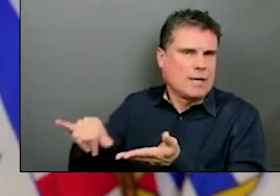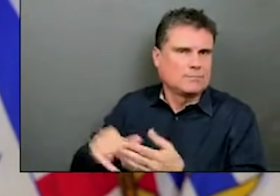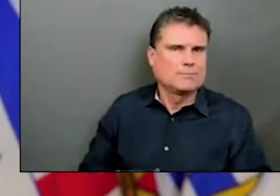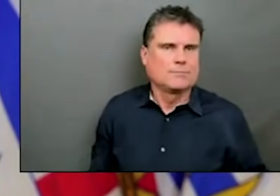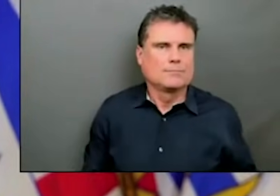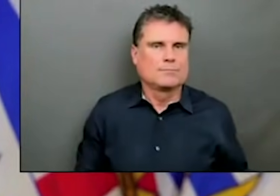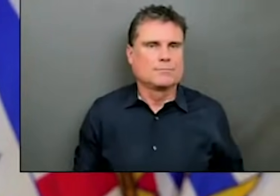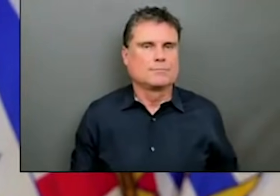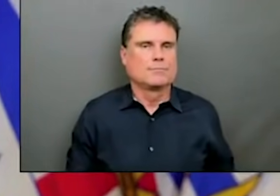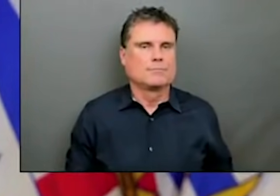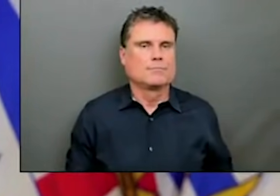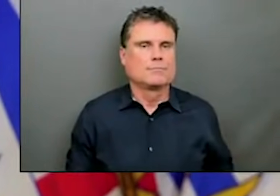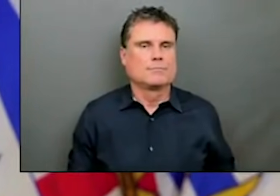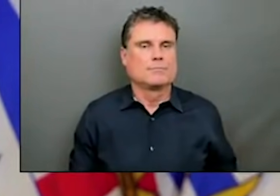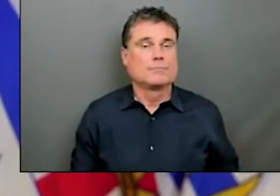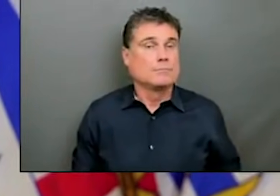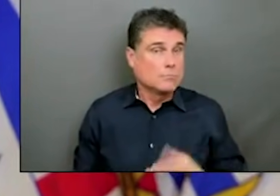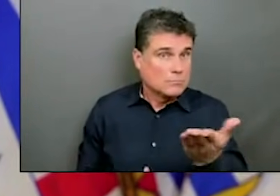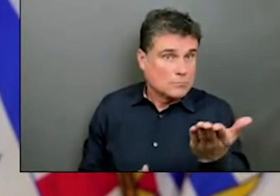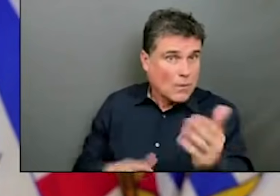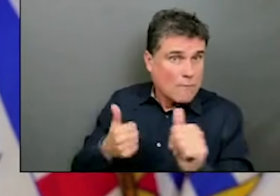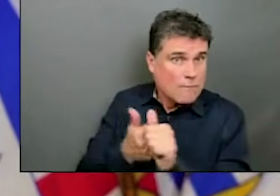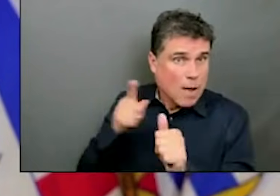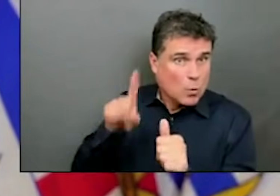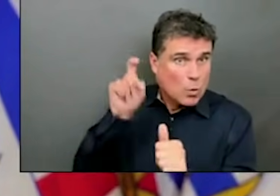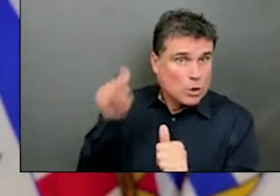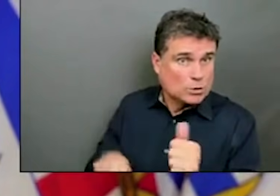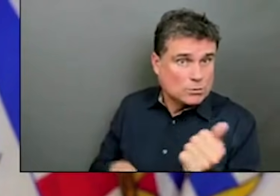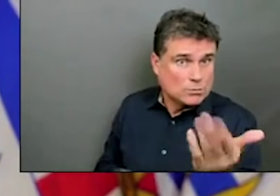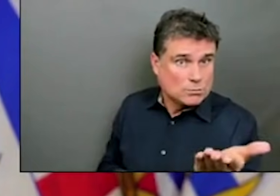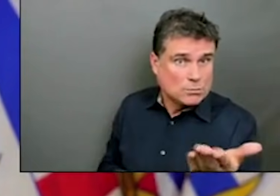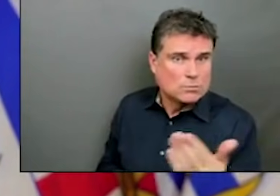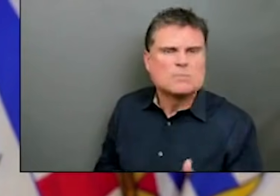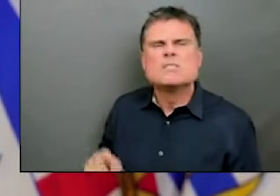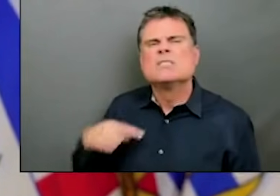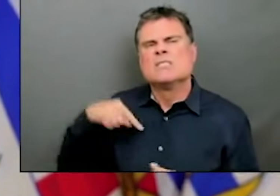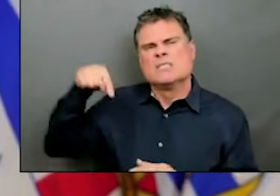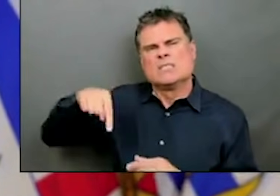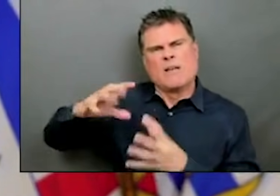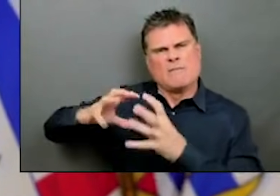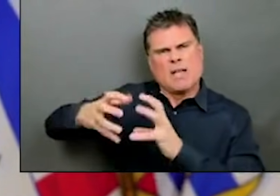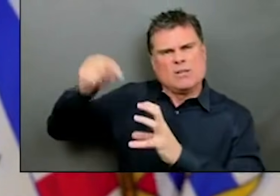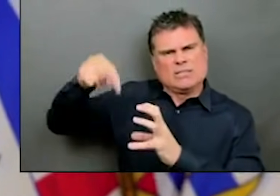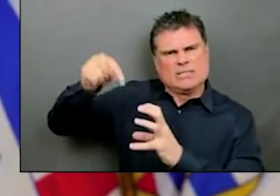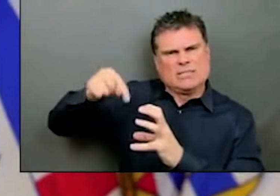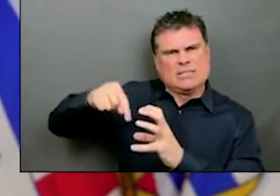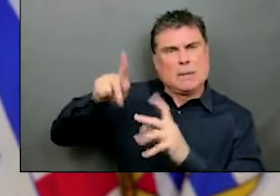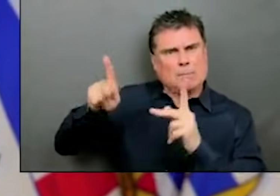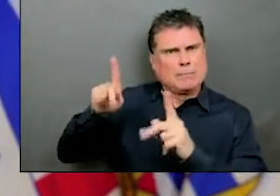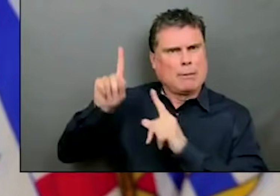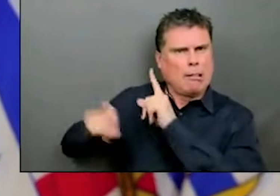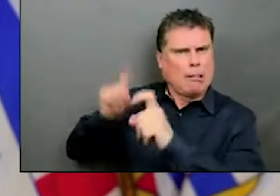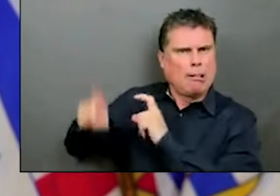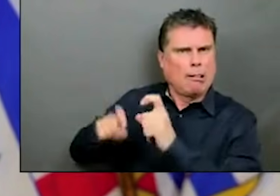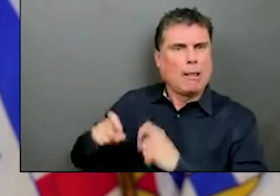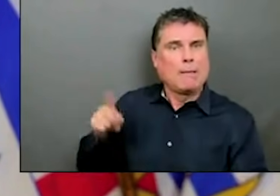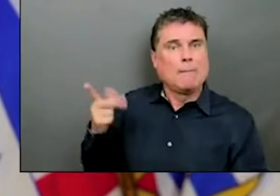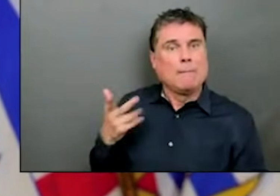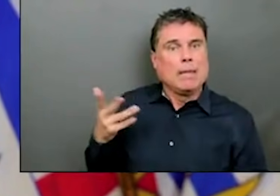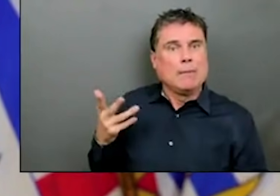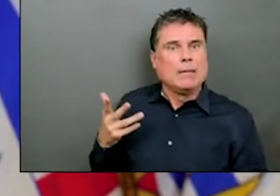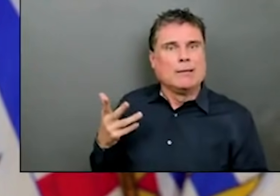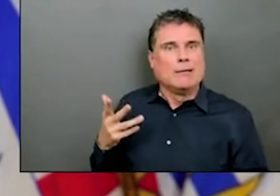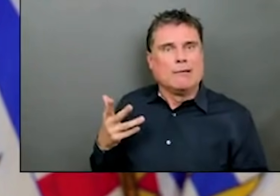I do, and it's about the variants. You're mentioning how many questions you get. I'm sure I can imagine the mountain because I get some. But about